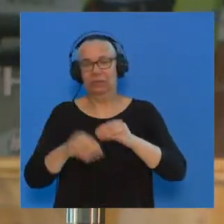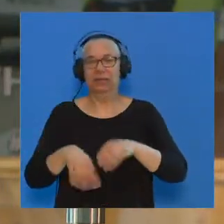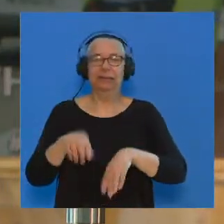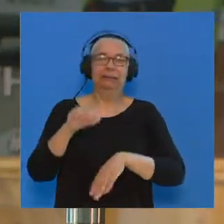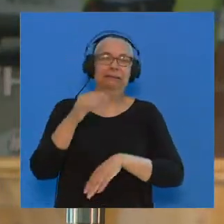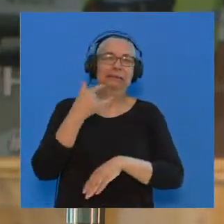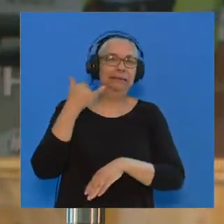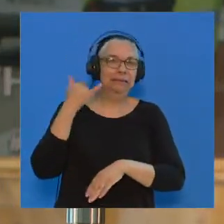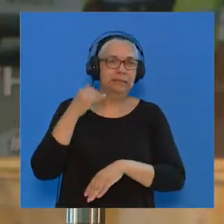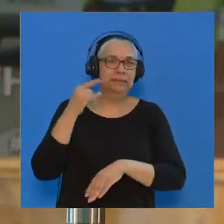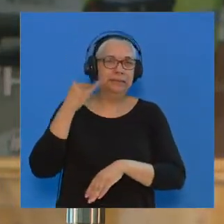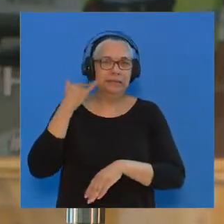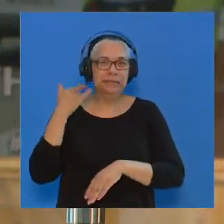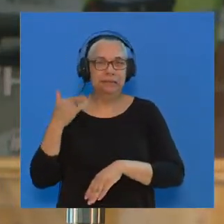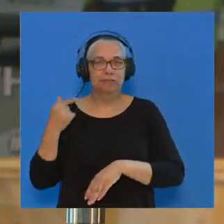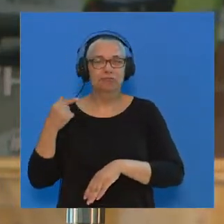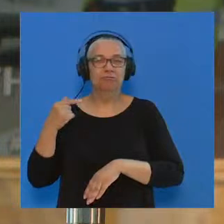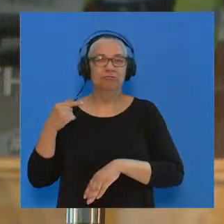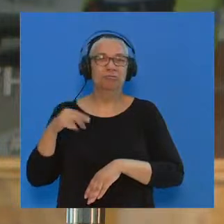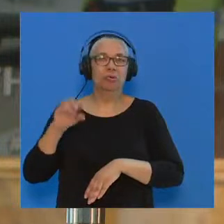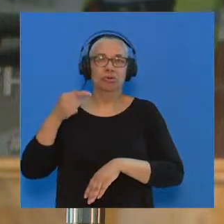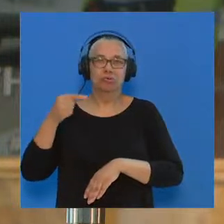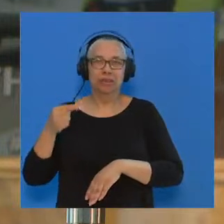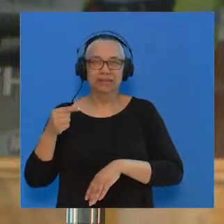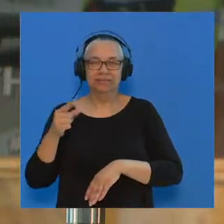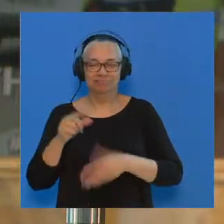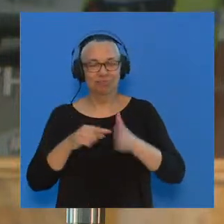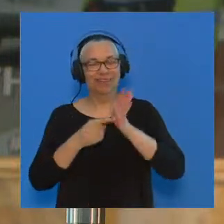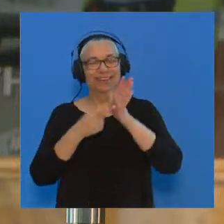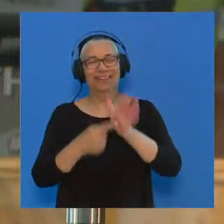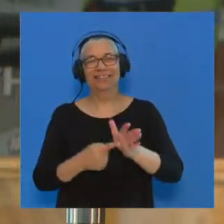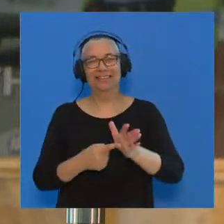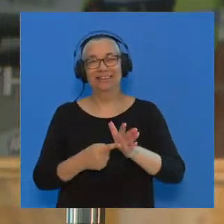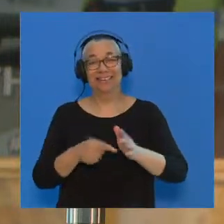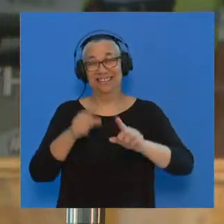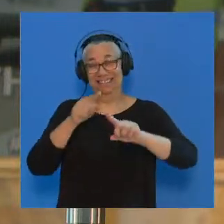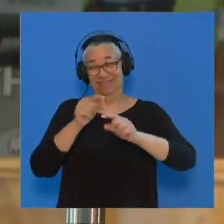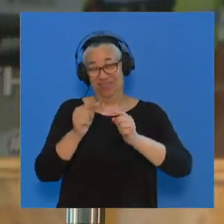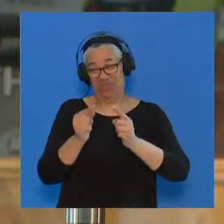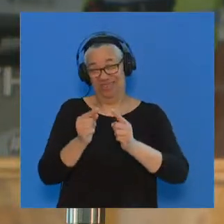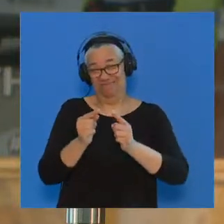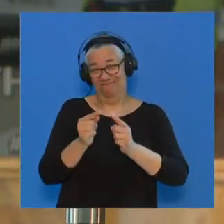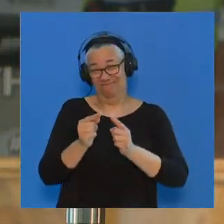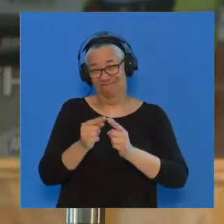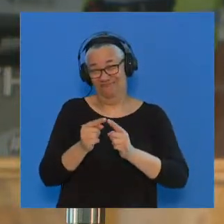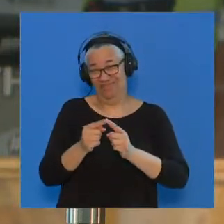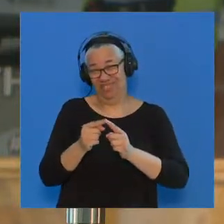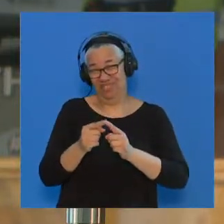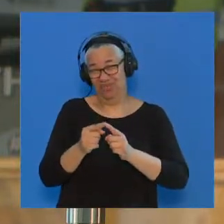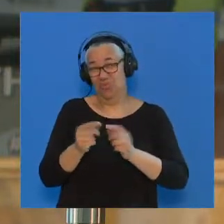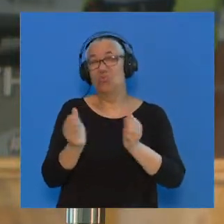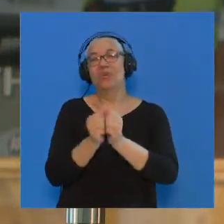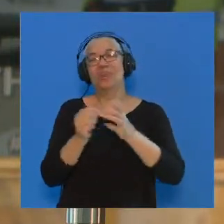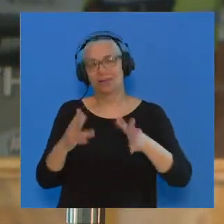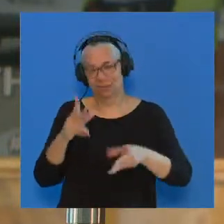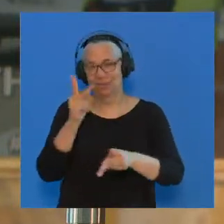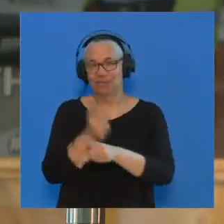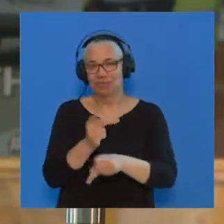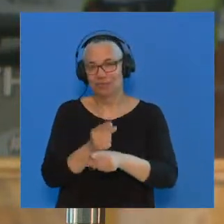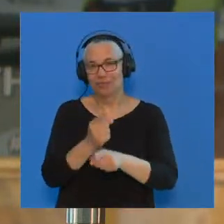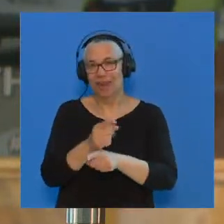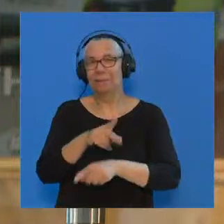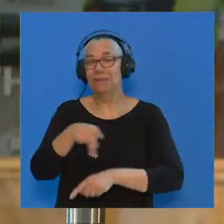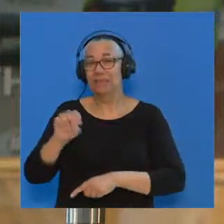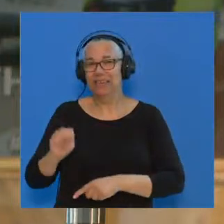our reopening indicators, which is obviously important until we have the right amount of PPE. And the only amount